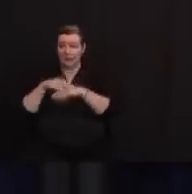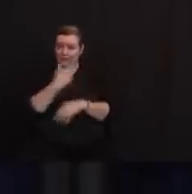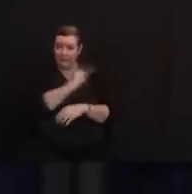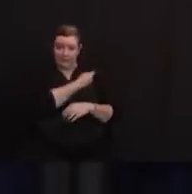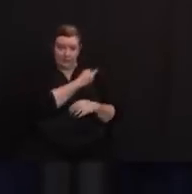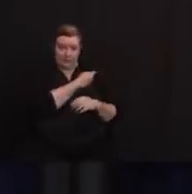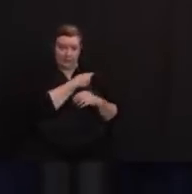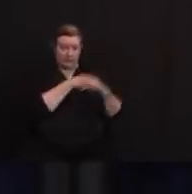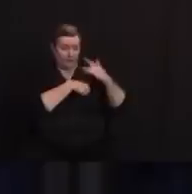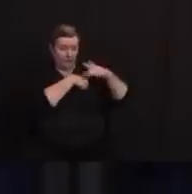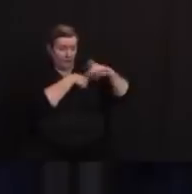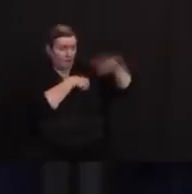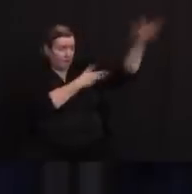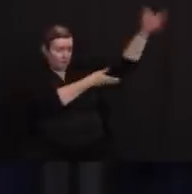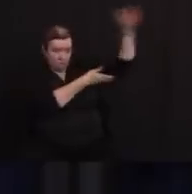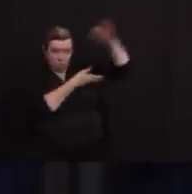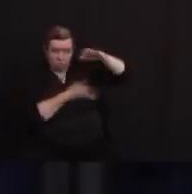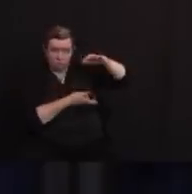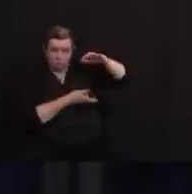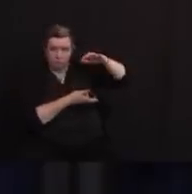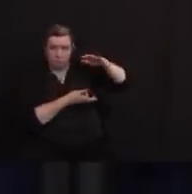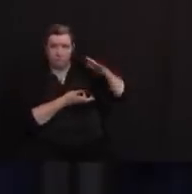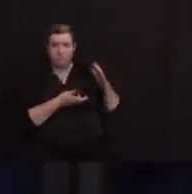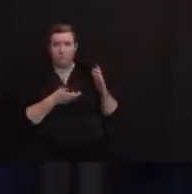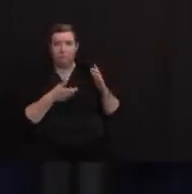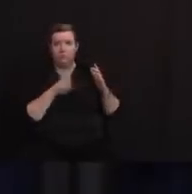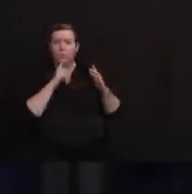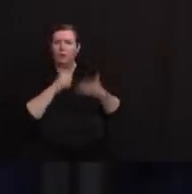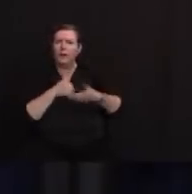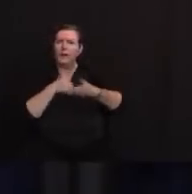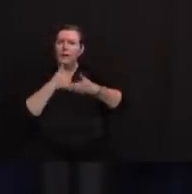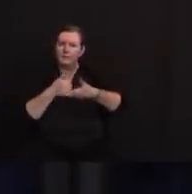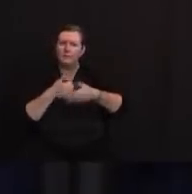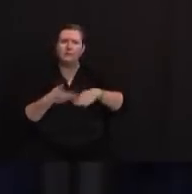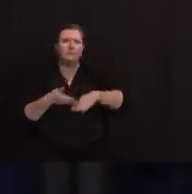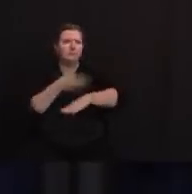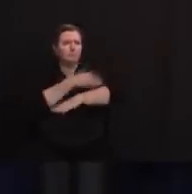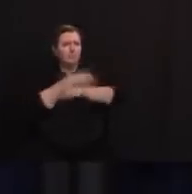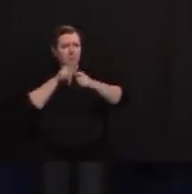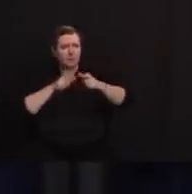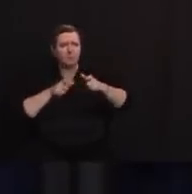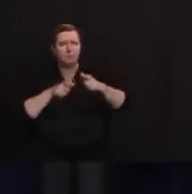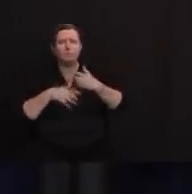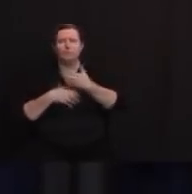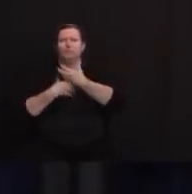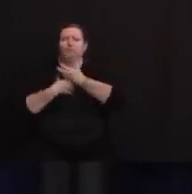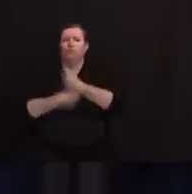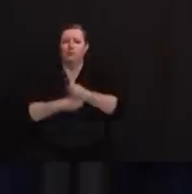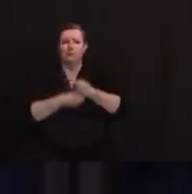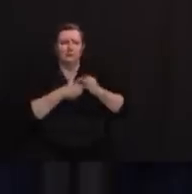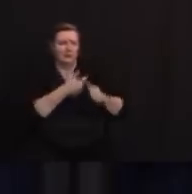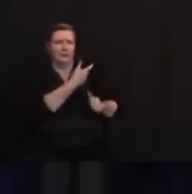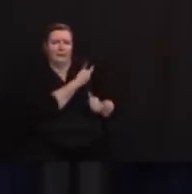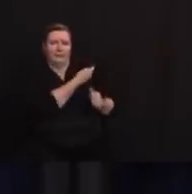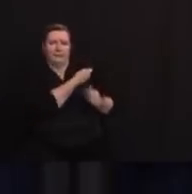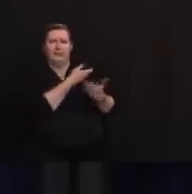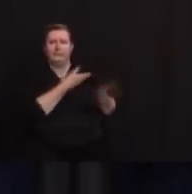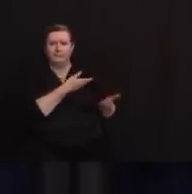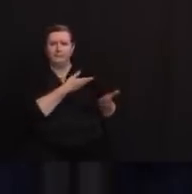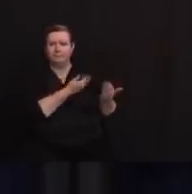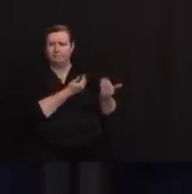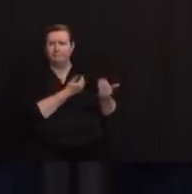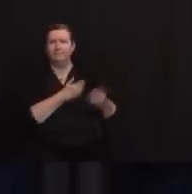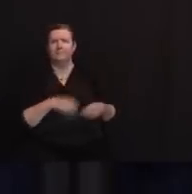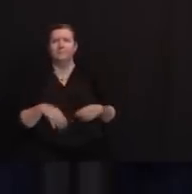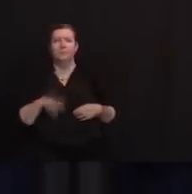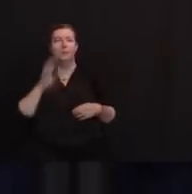to build sustainable trust in COVID-19 and hopefully other vaccines. So we will continue to update the